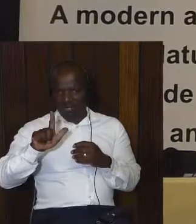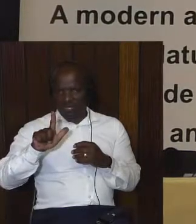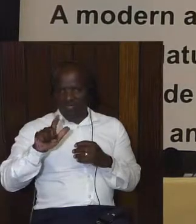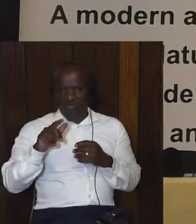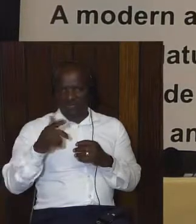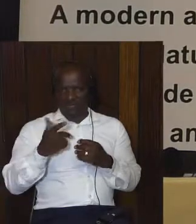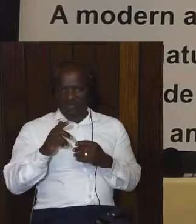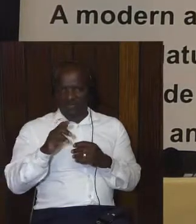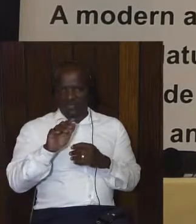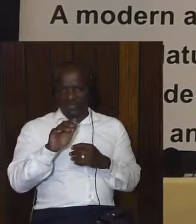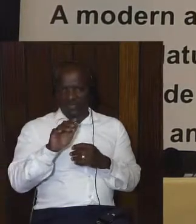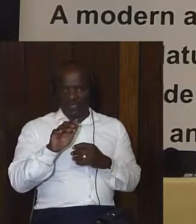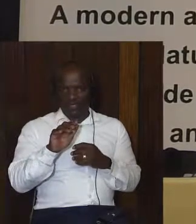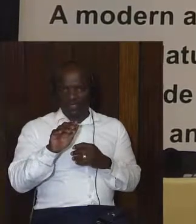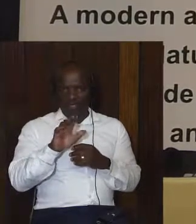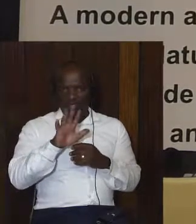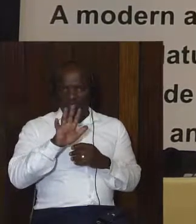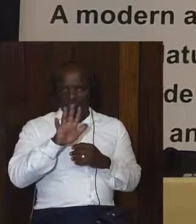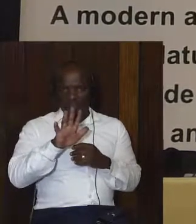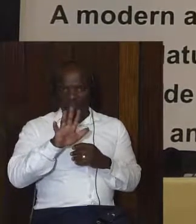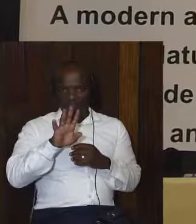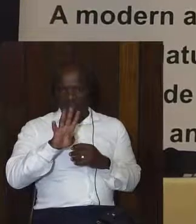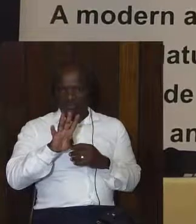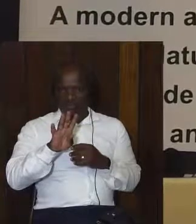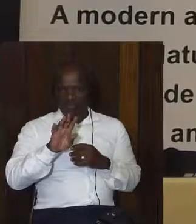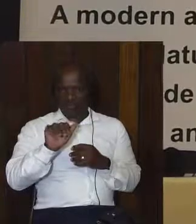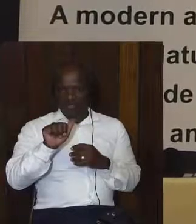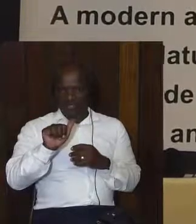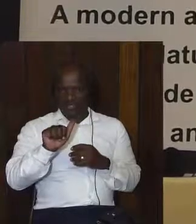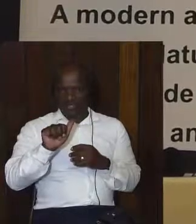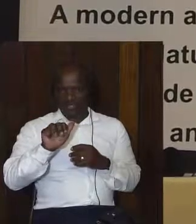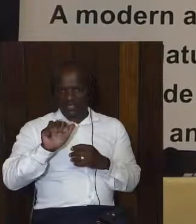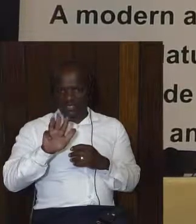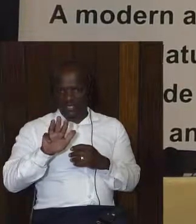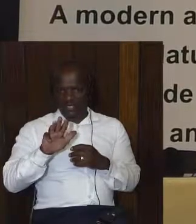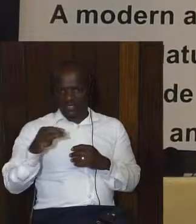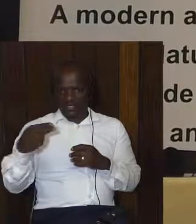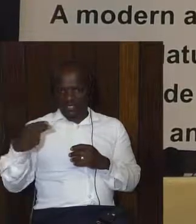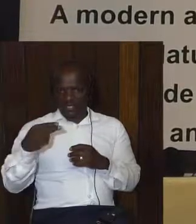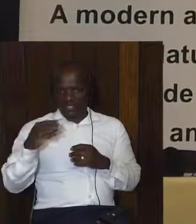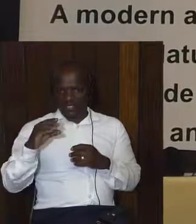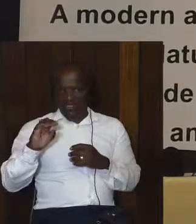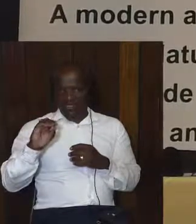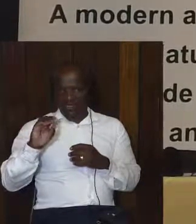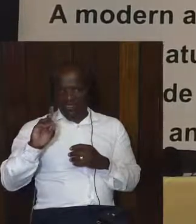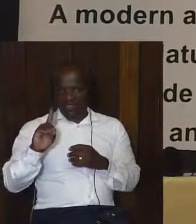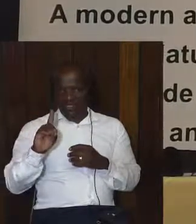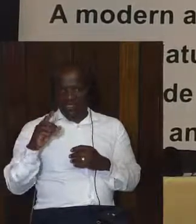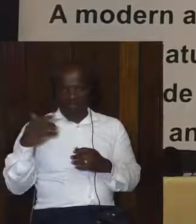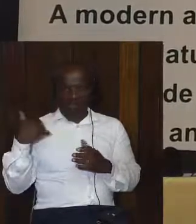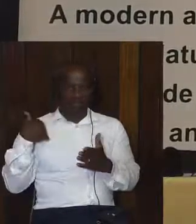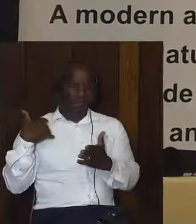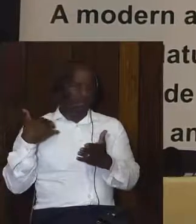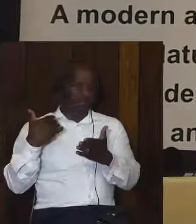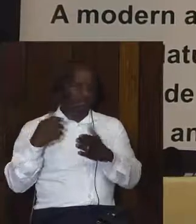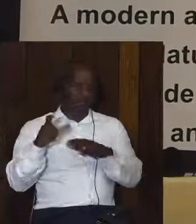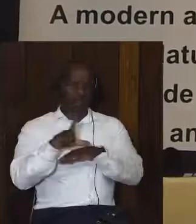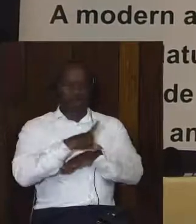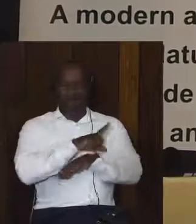of 54 and 69 HOD, you know, it has been long talking about one